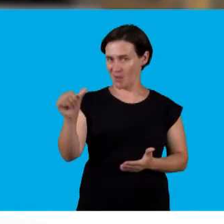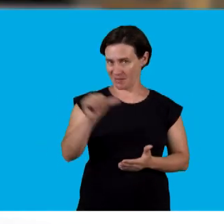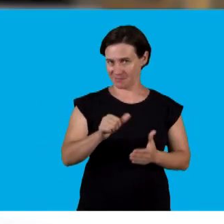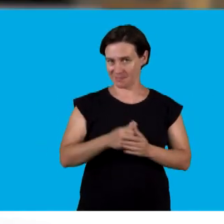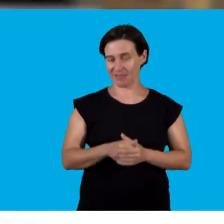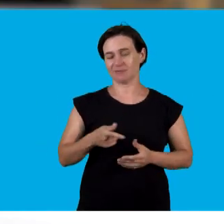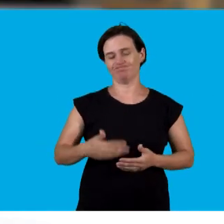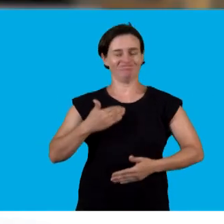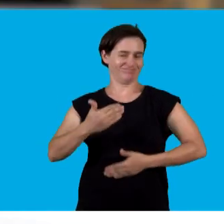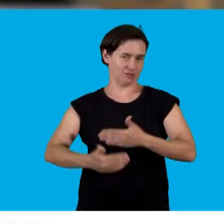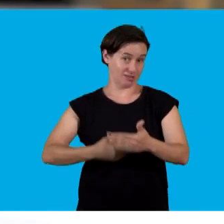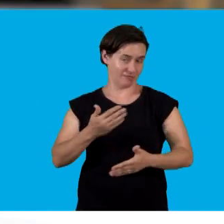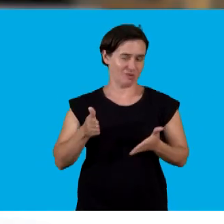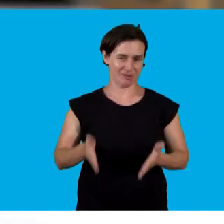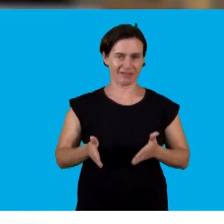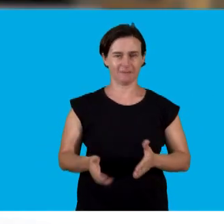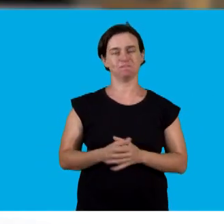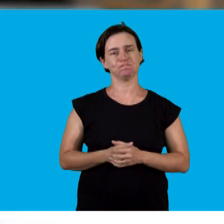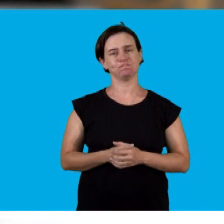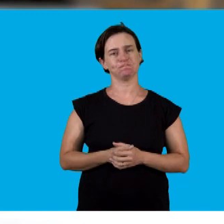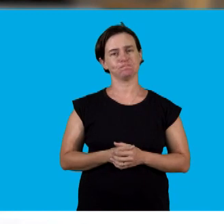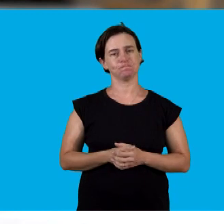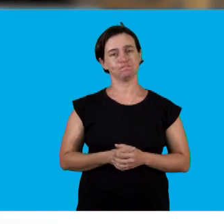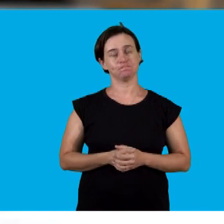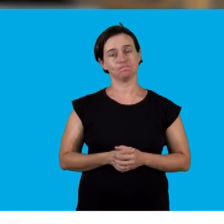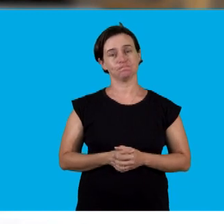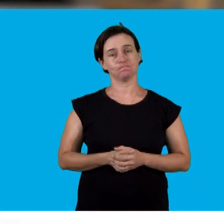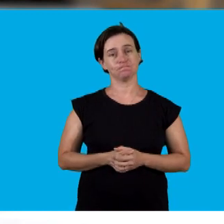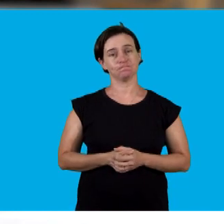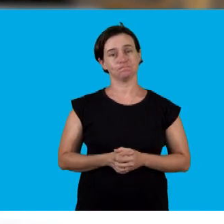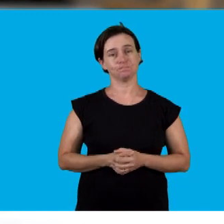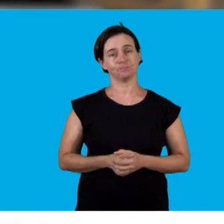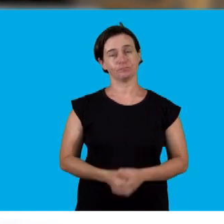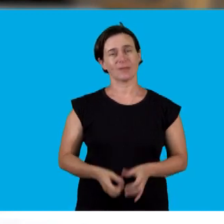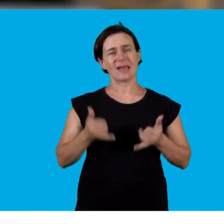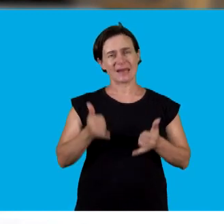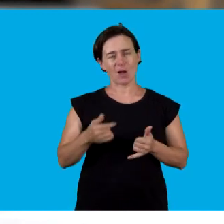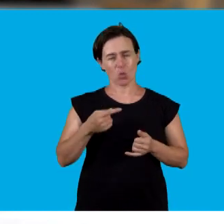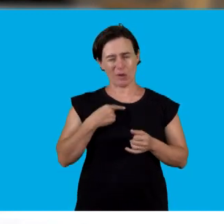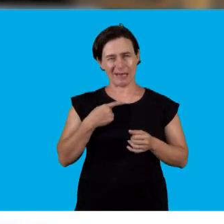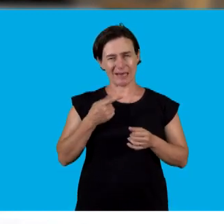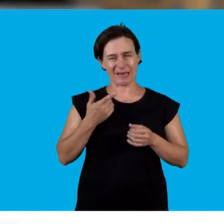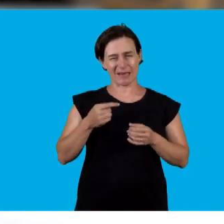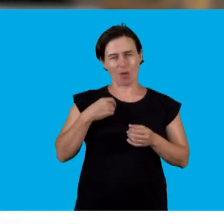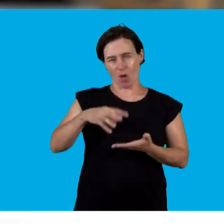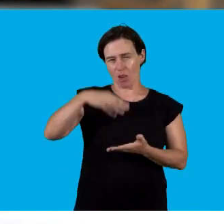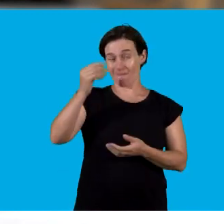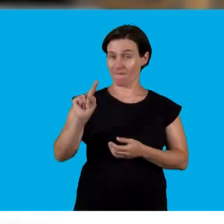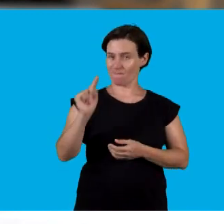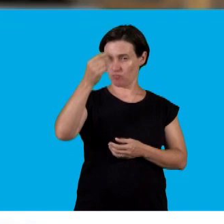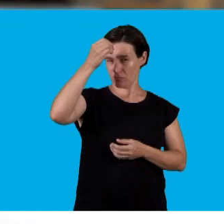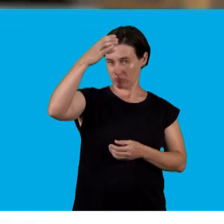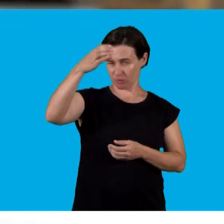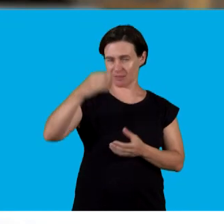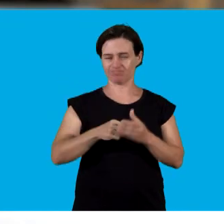Welcome back from the ad break, and let's continue with our lesson. So now we are going to be moving into that first concept of our concept map,